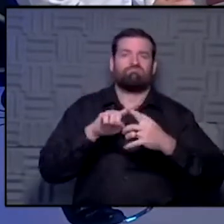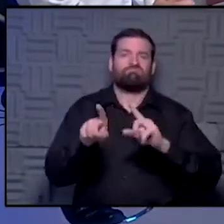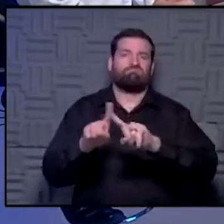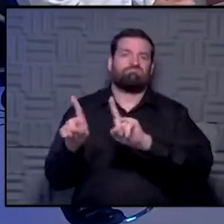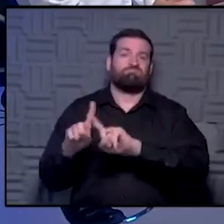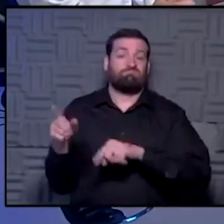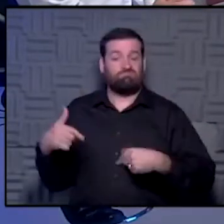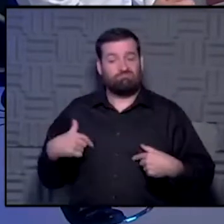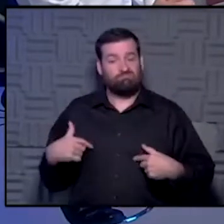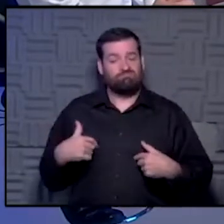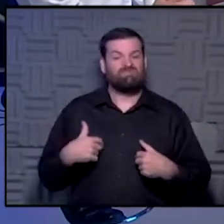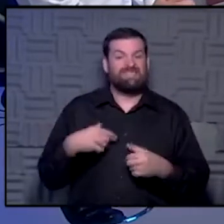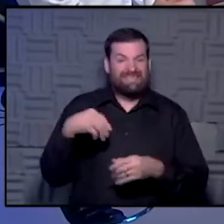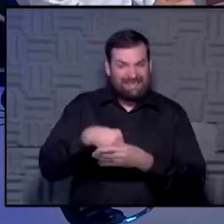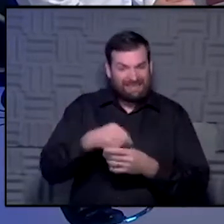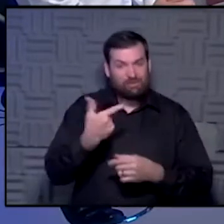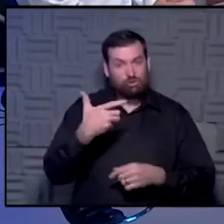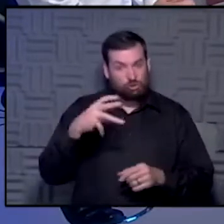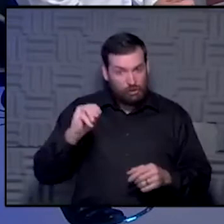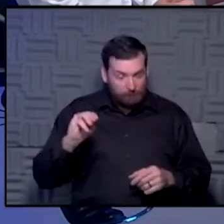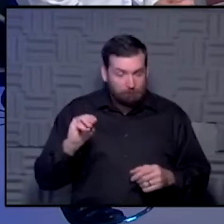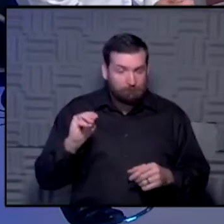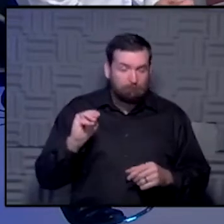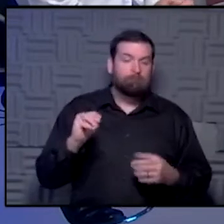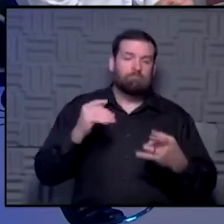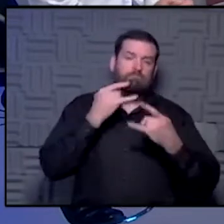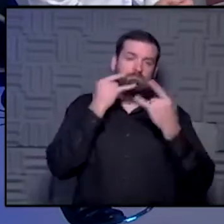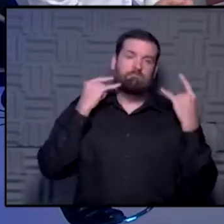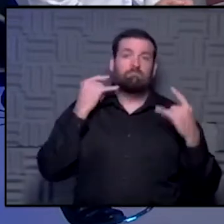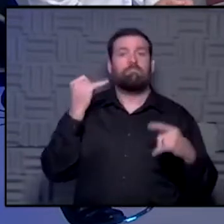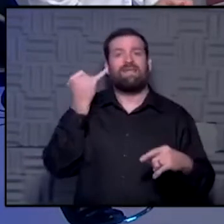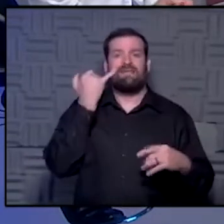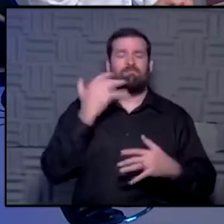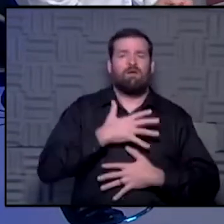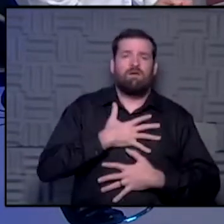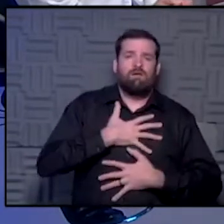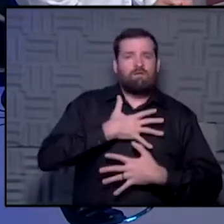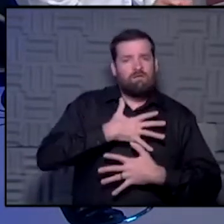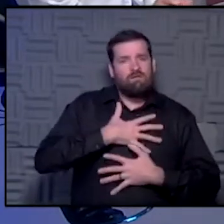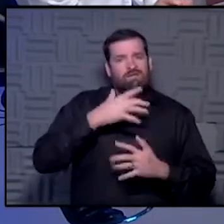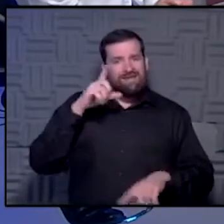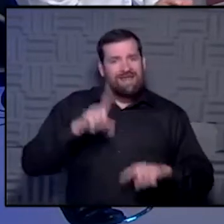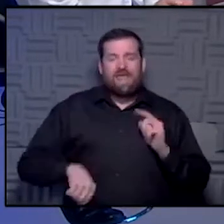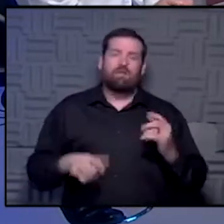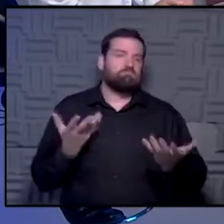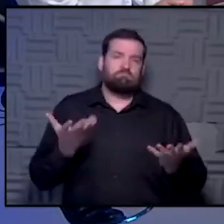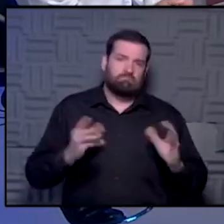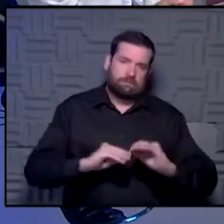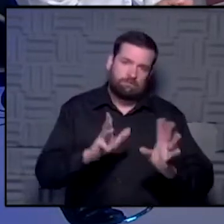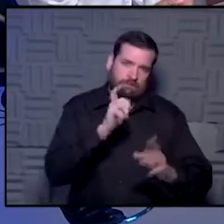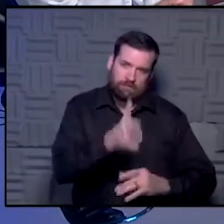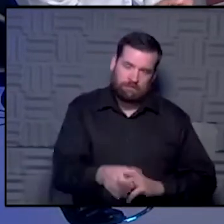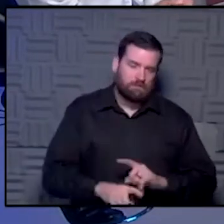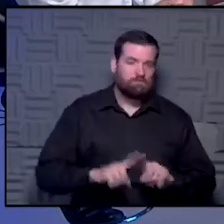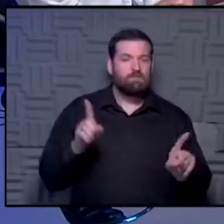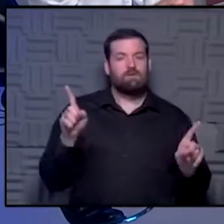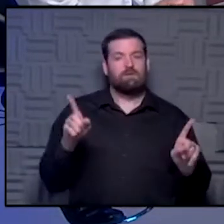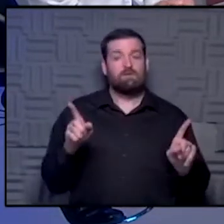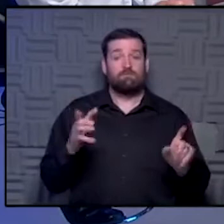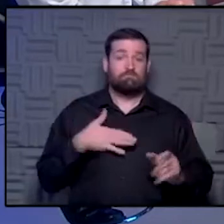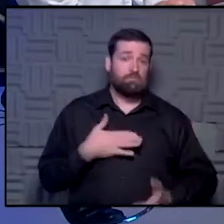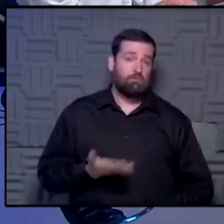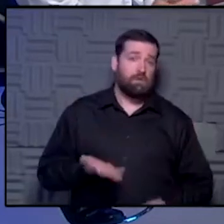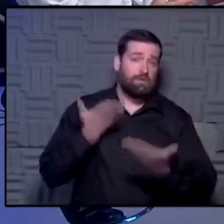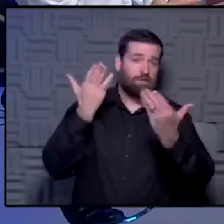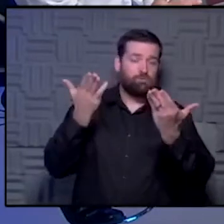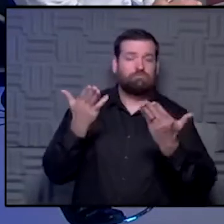would wear a mask in the gym. Obviously not if it's impacting my ability to breathe, but I think my